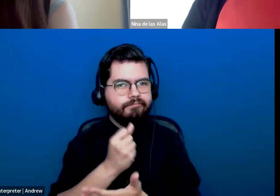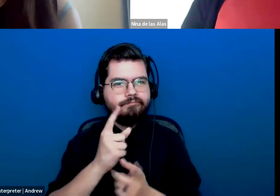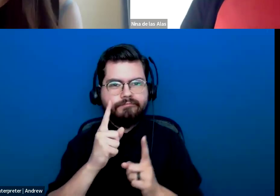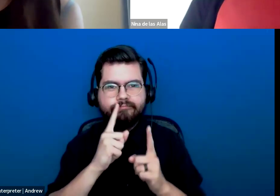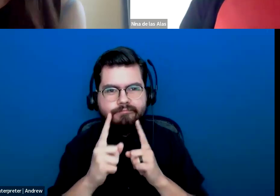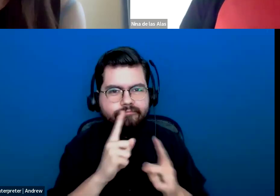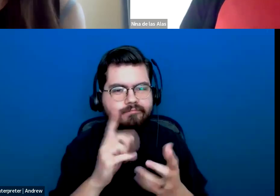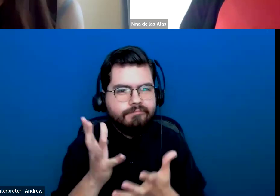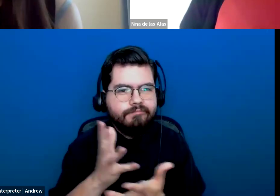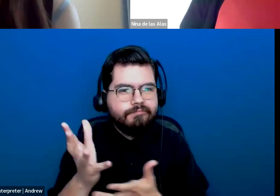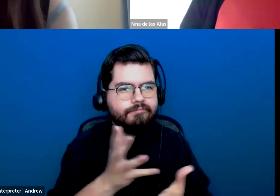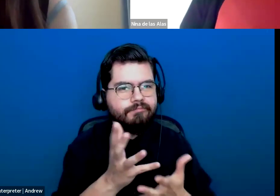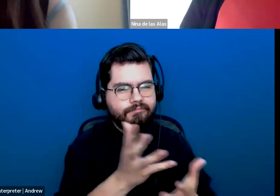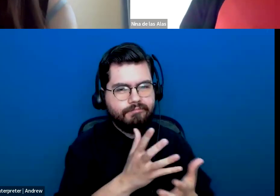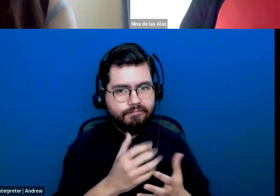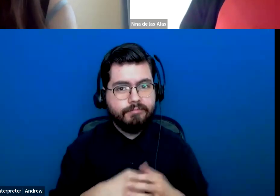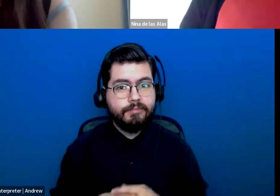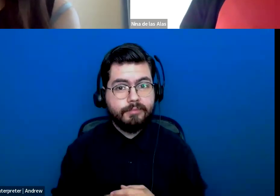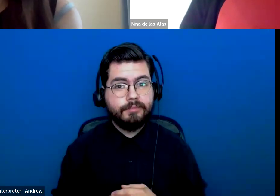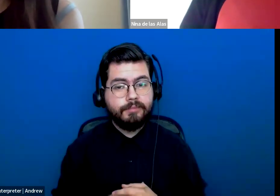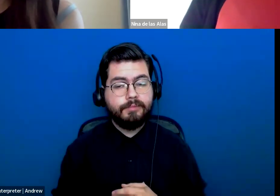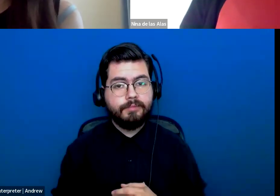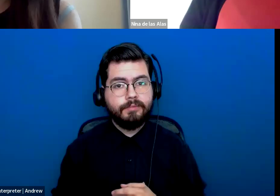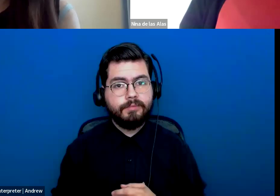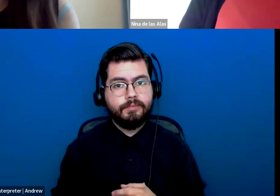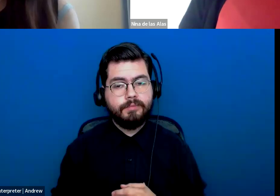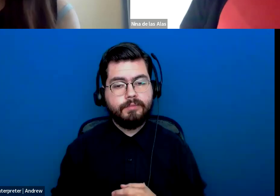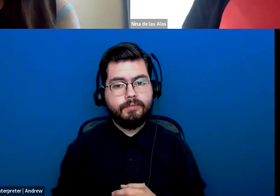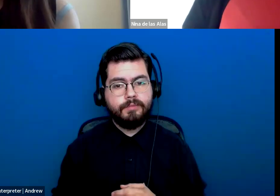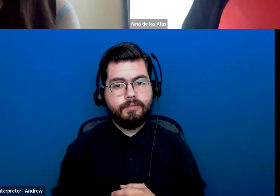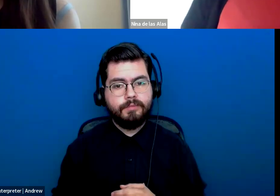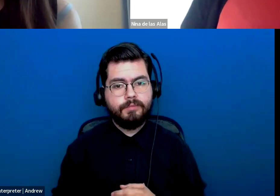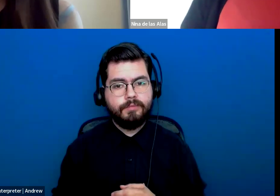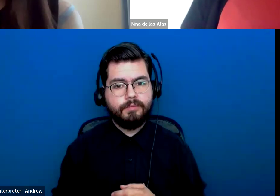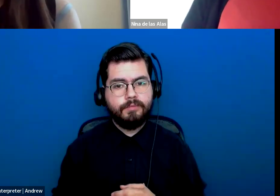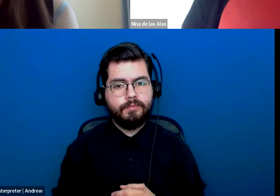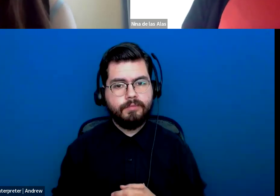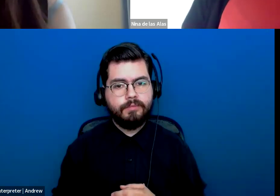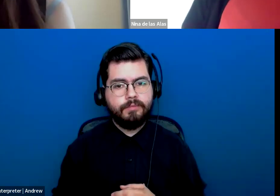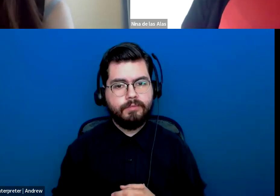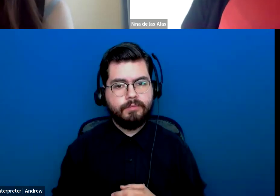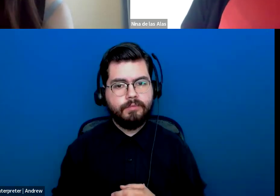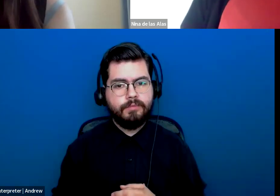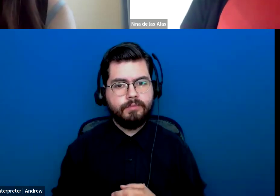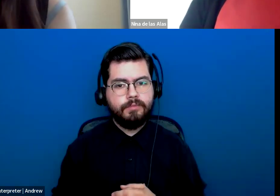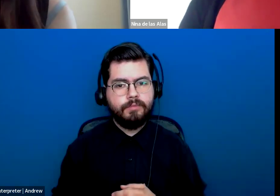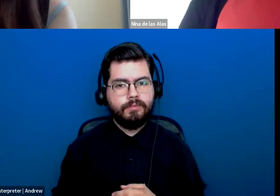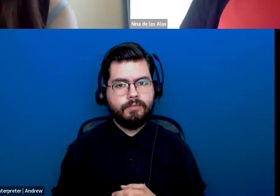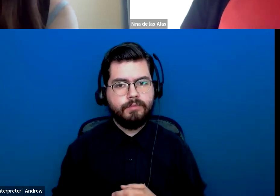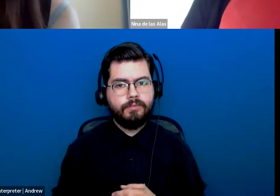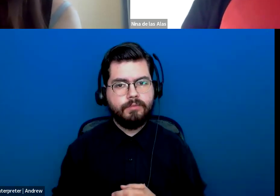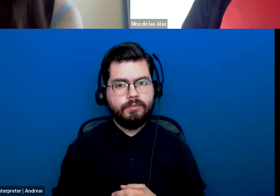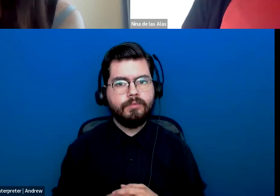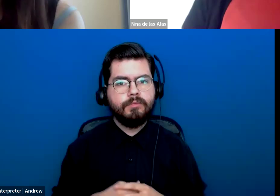everyone. But so just to buy us some time, I'm gonna take a look at one of those questions that was